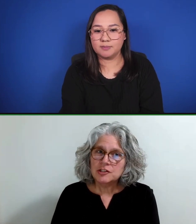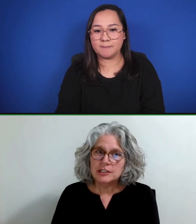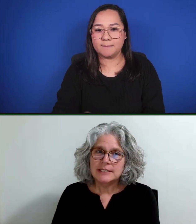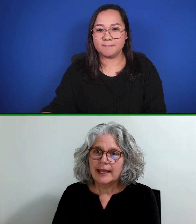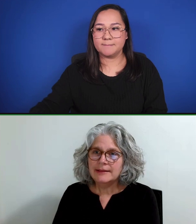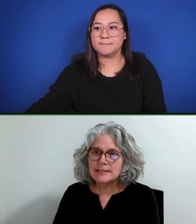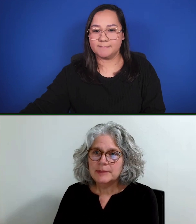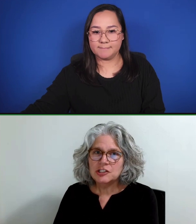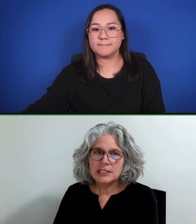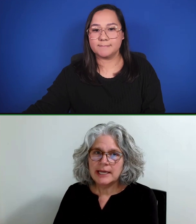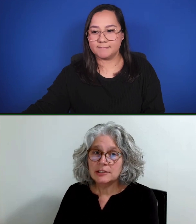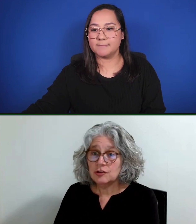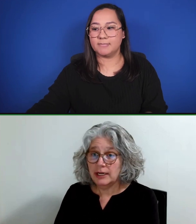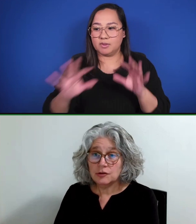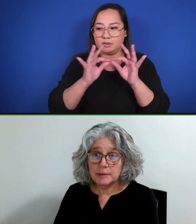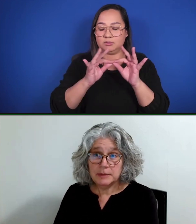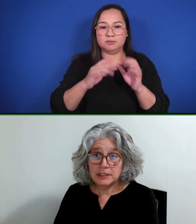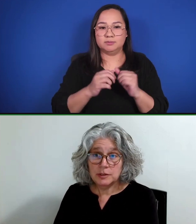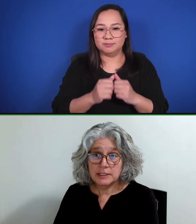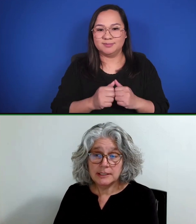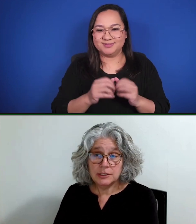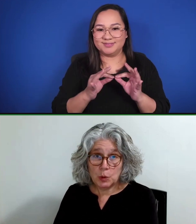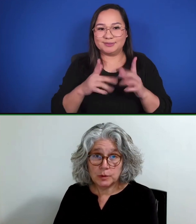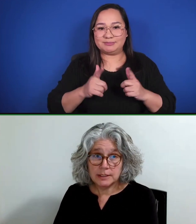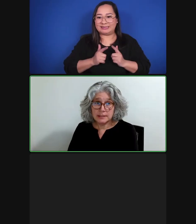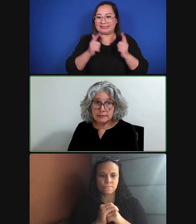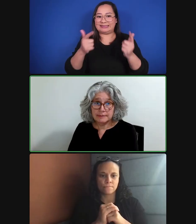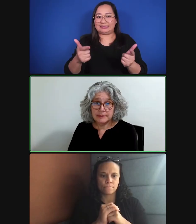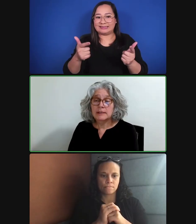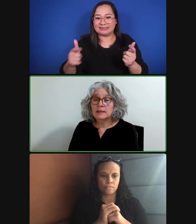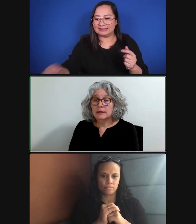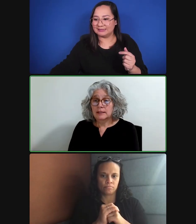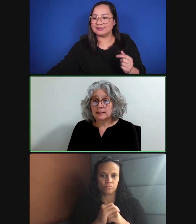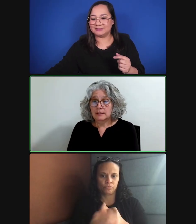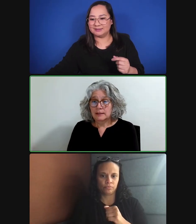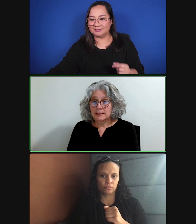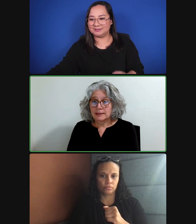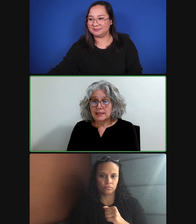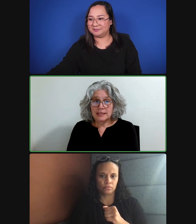Next question is, can the speech-to-text transcripts be used as notes?